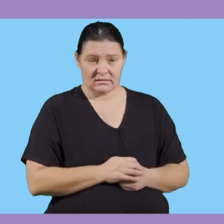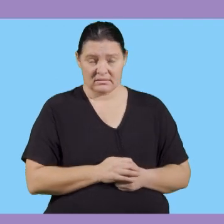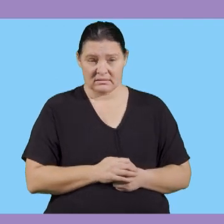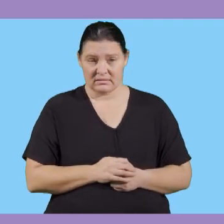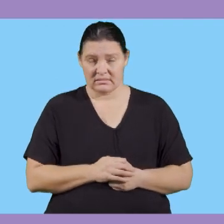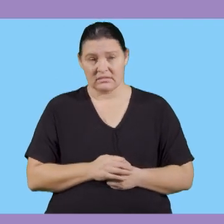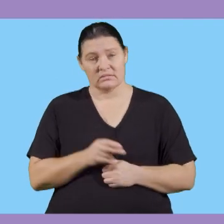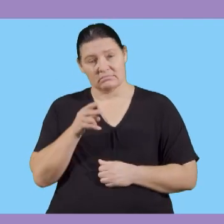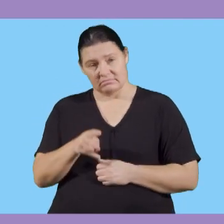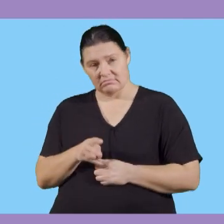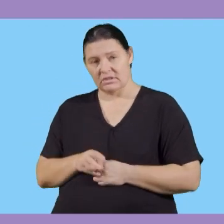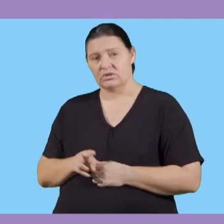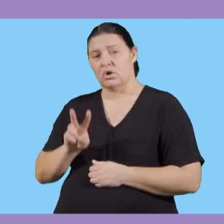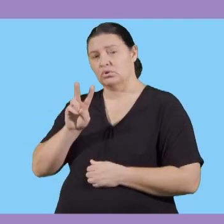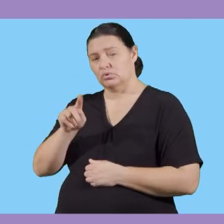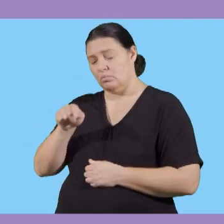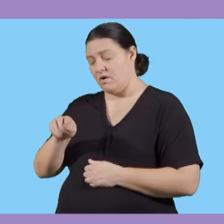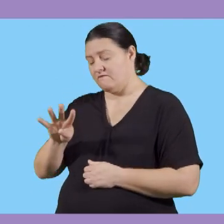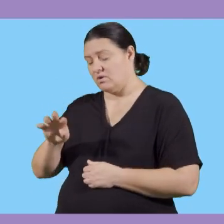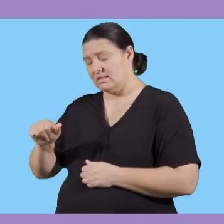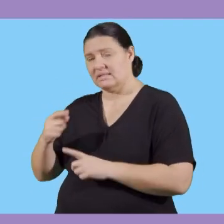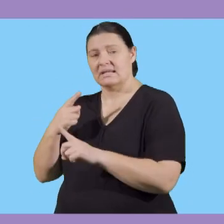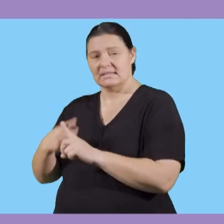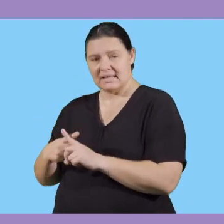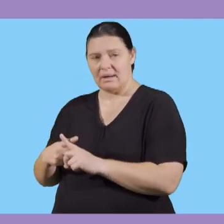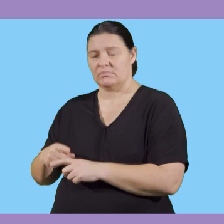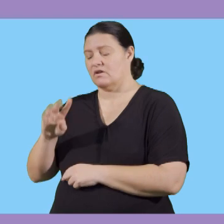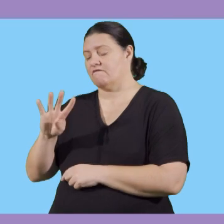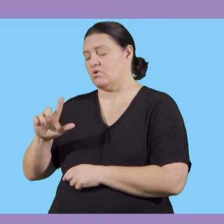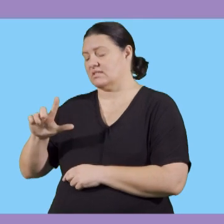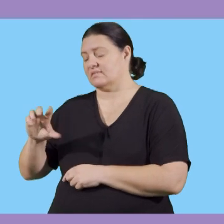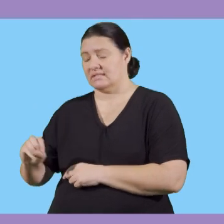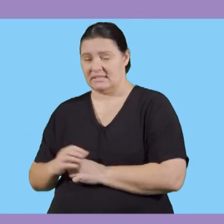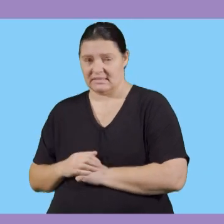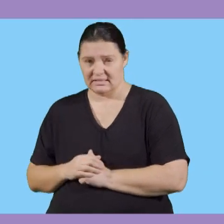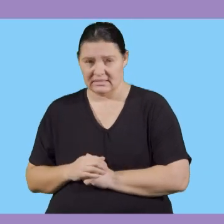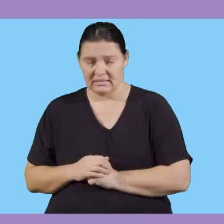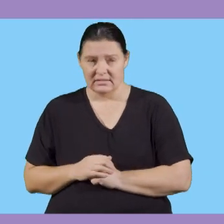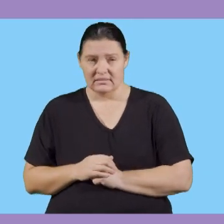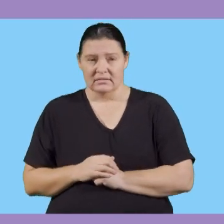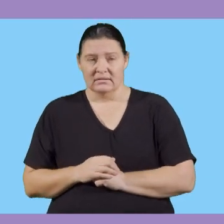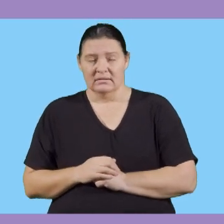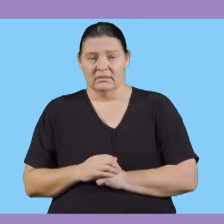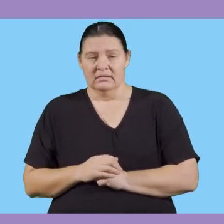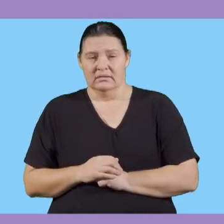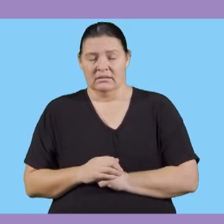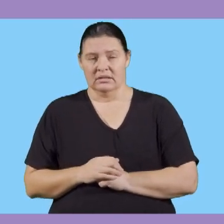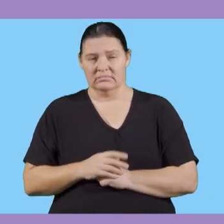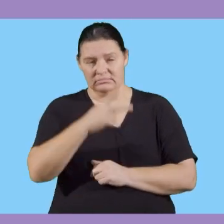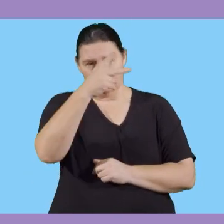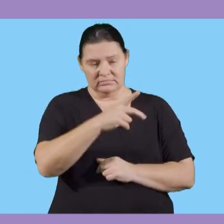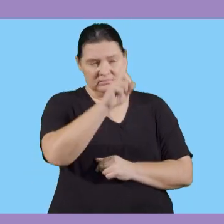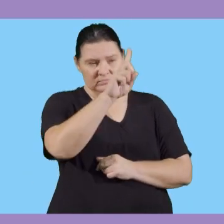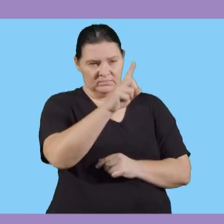470 yens. How did we move from 1 yen to 470? Do you remember how